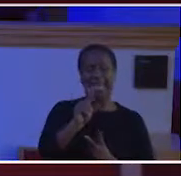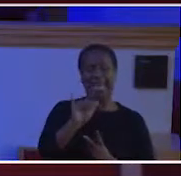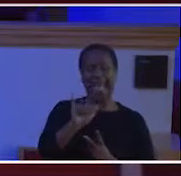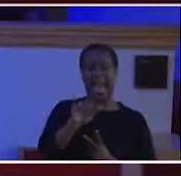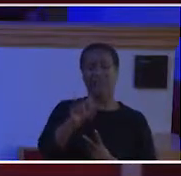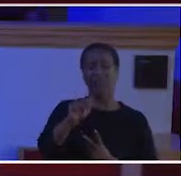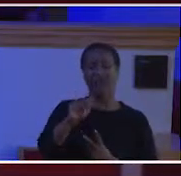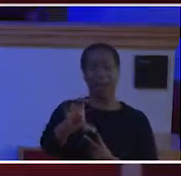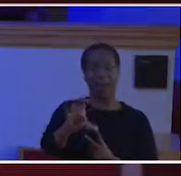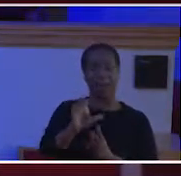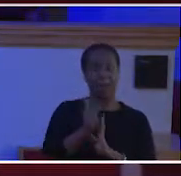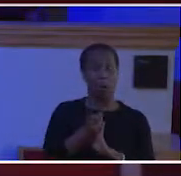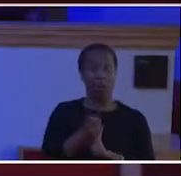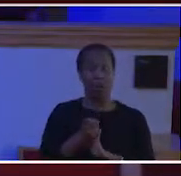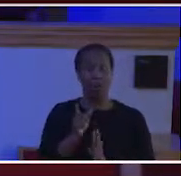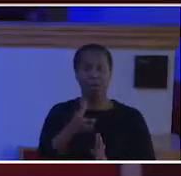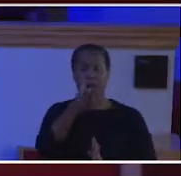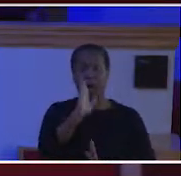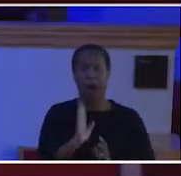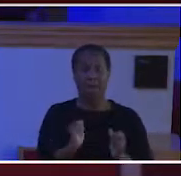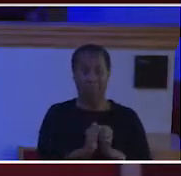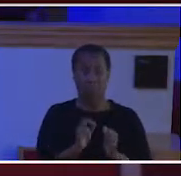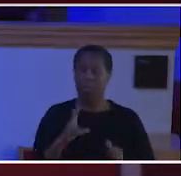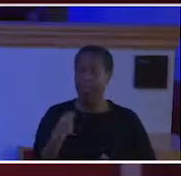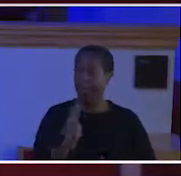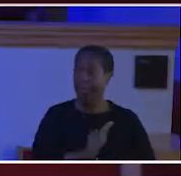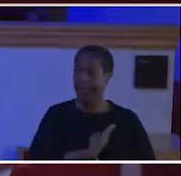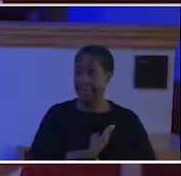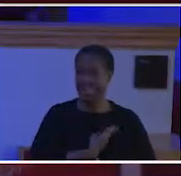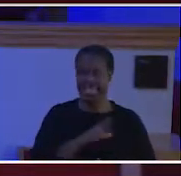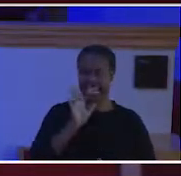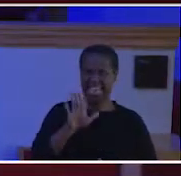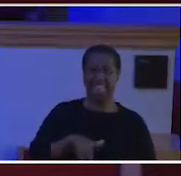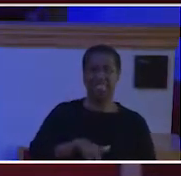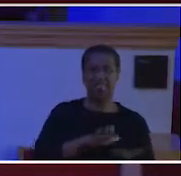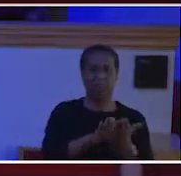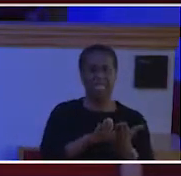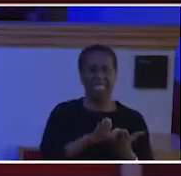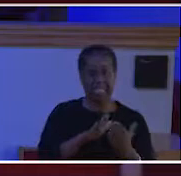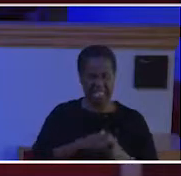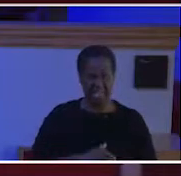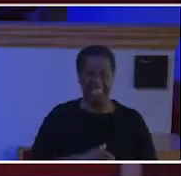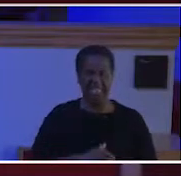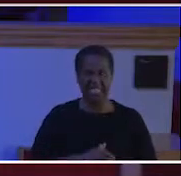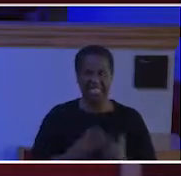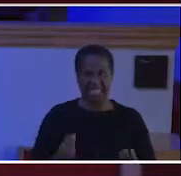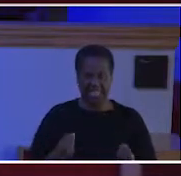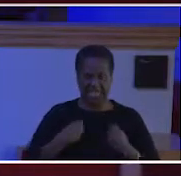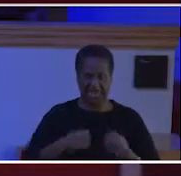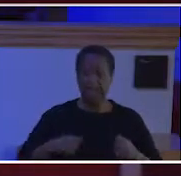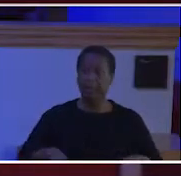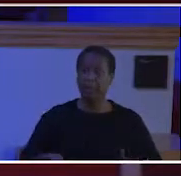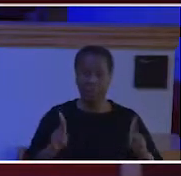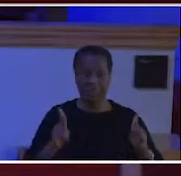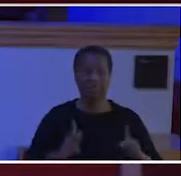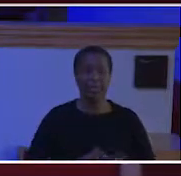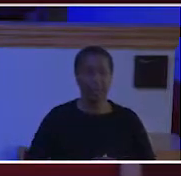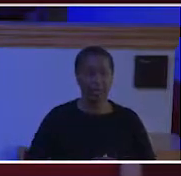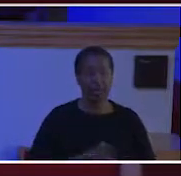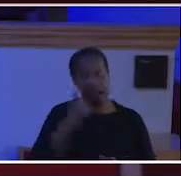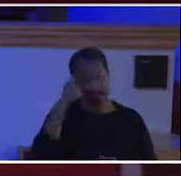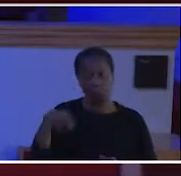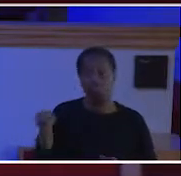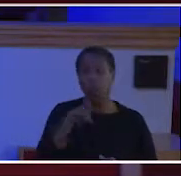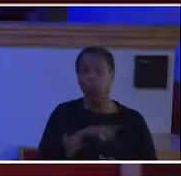where God is abiding with us. His presence is bringing about opportunity for you